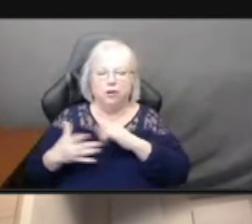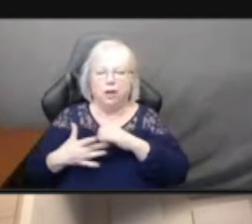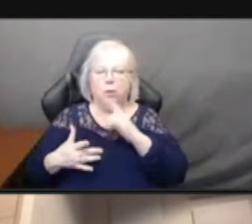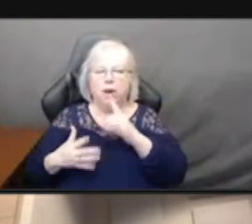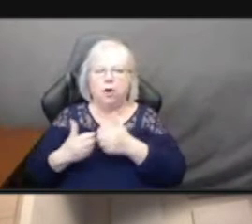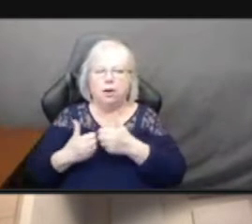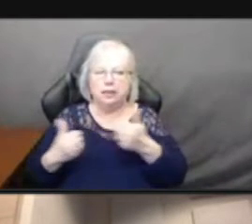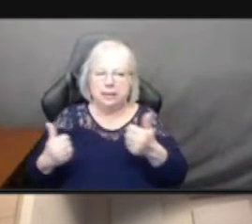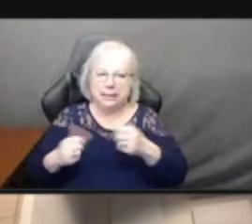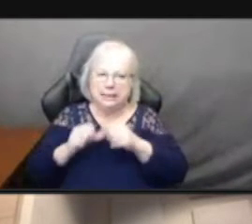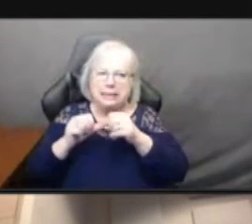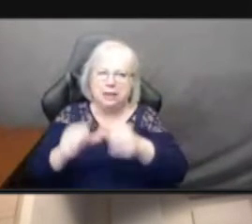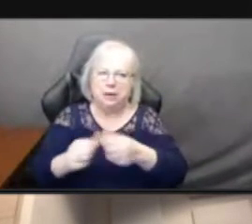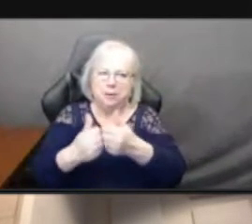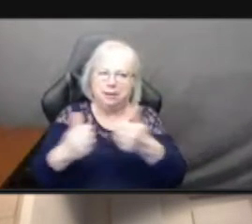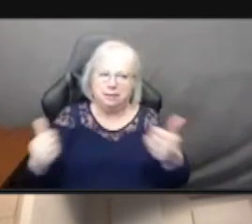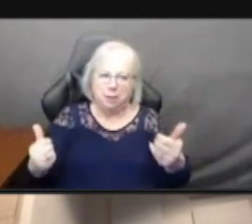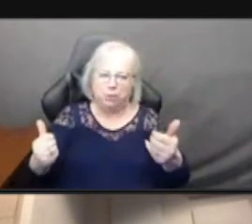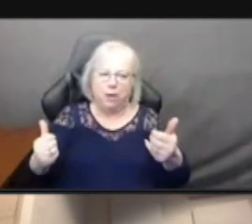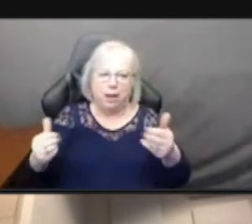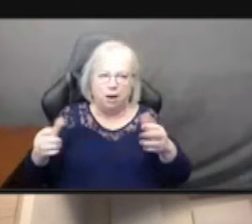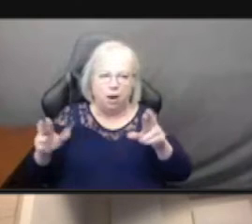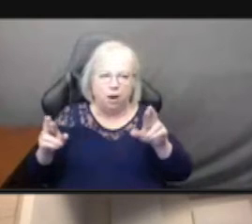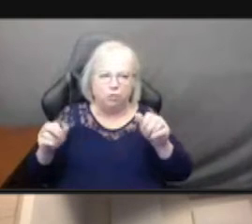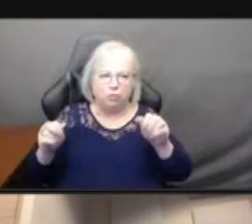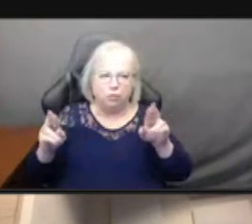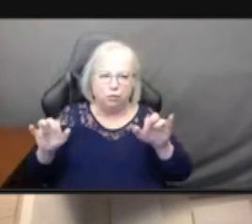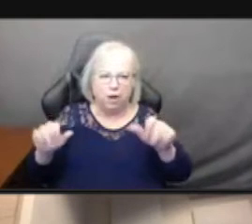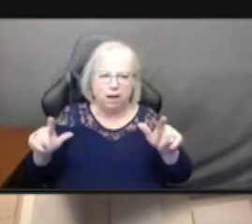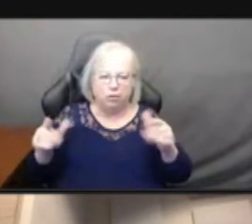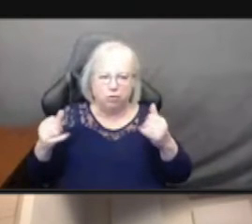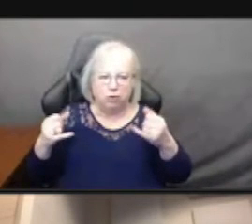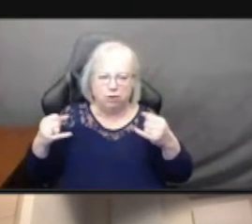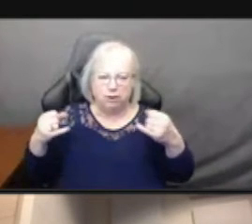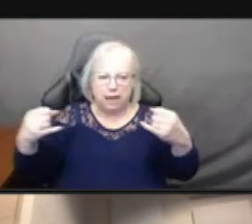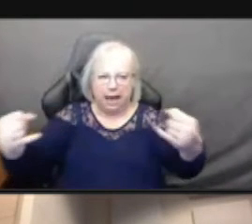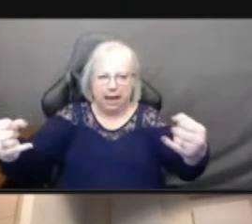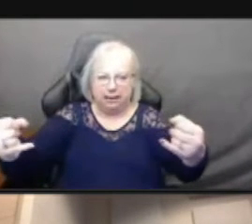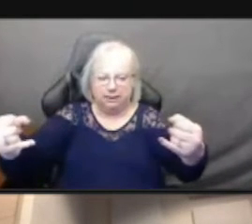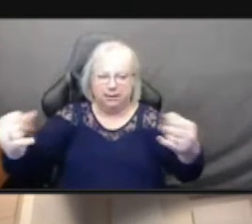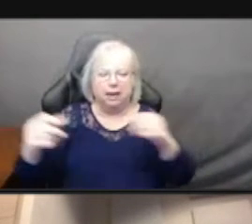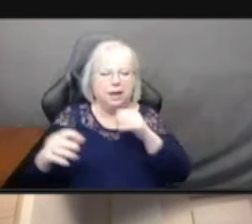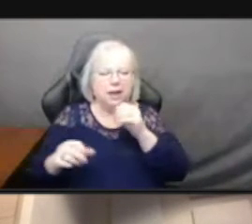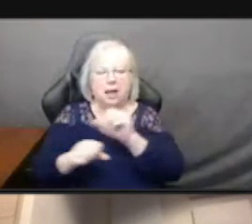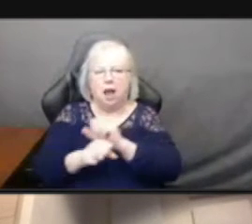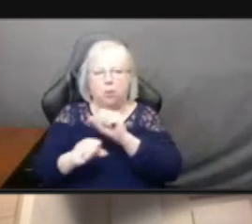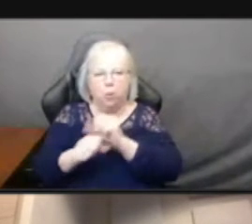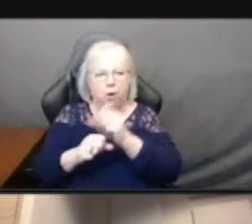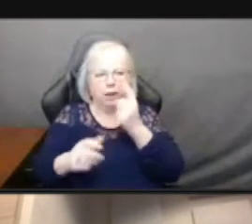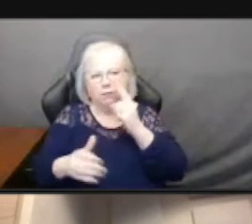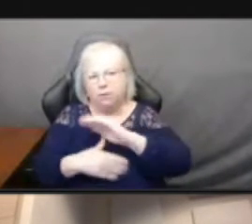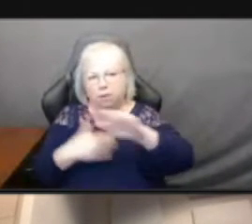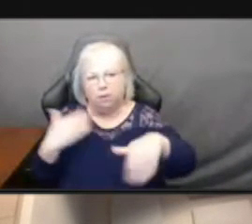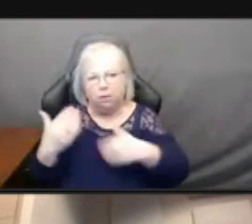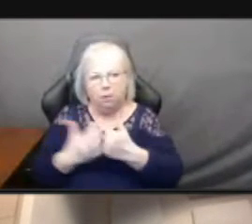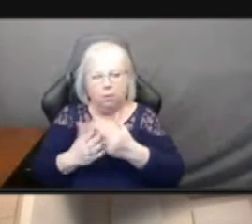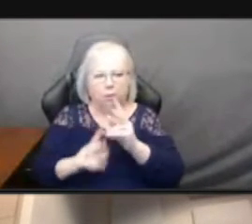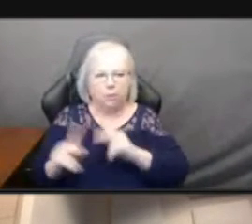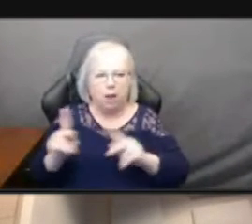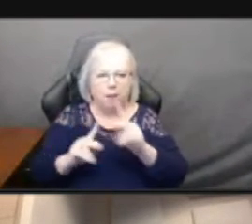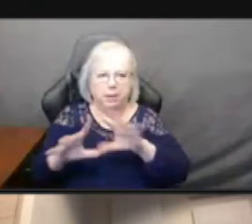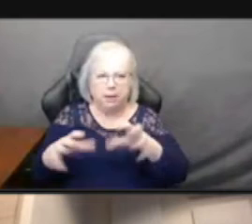separated along racial lines more than working for the totality of the population of this